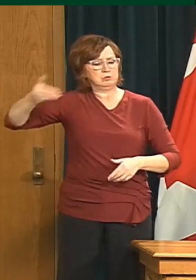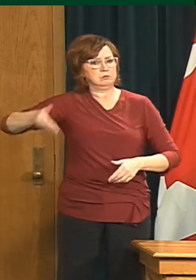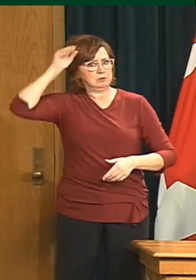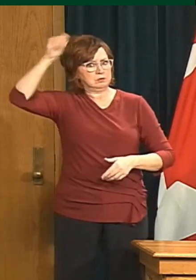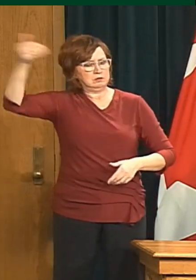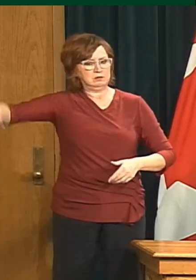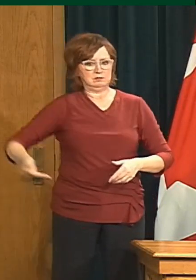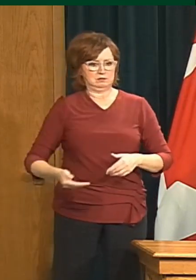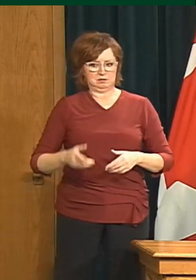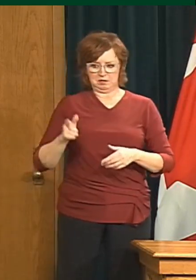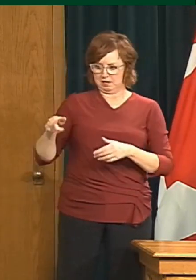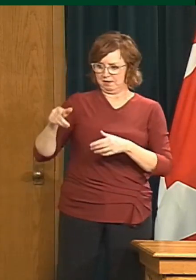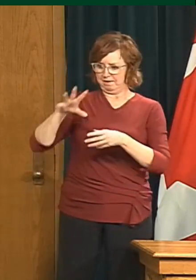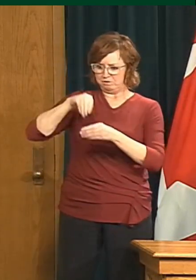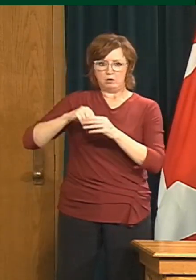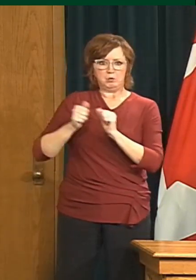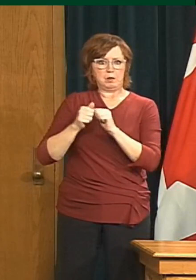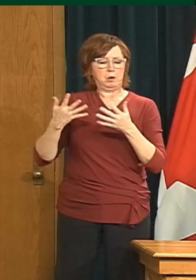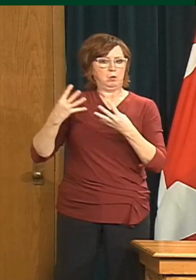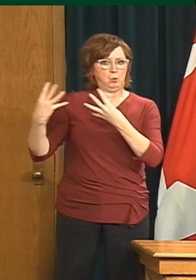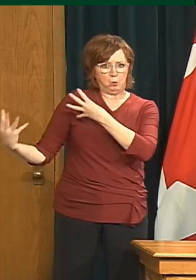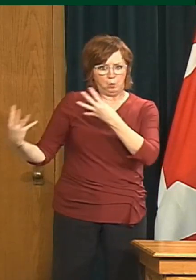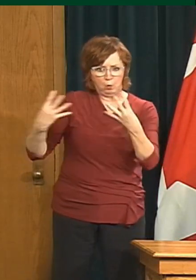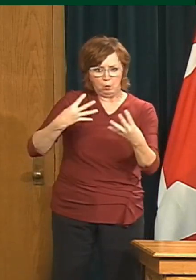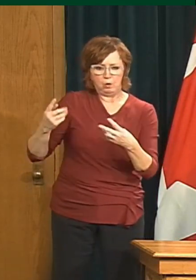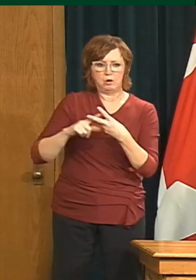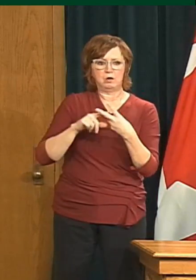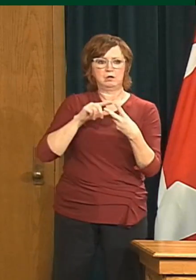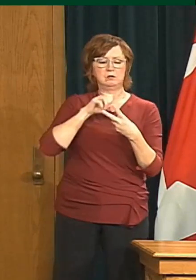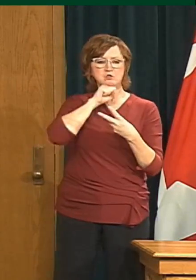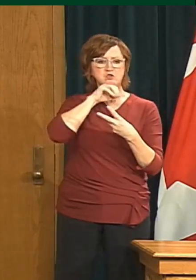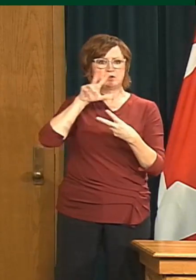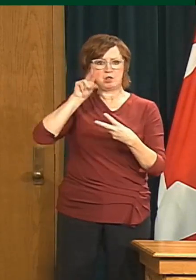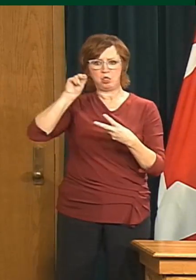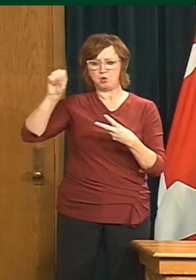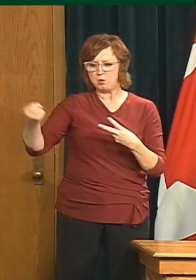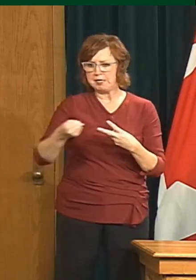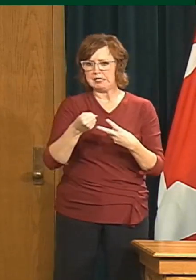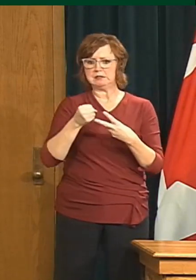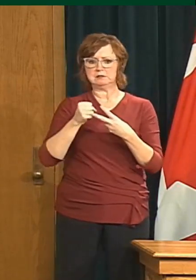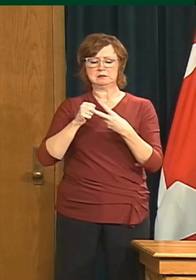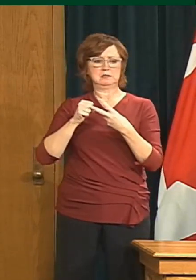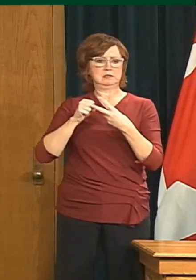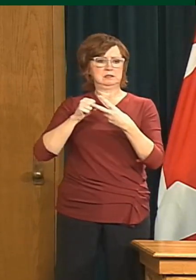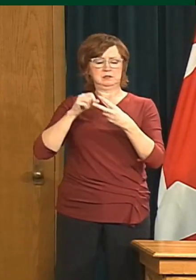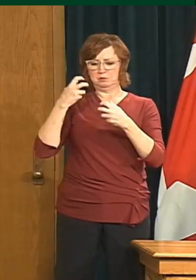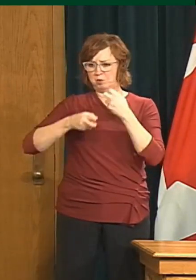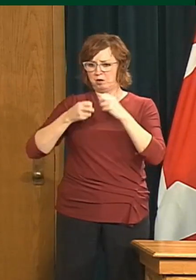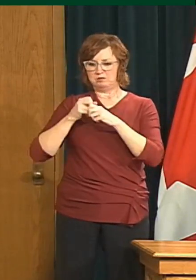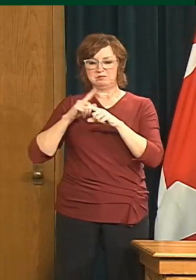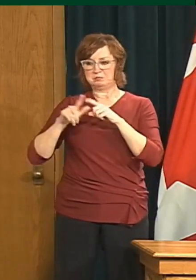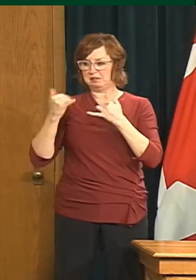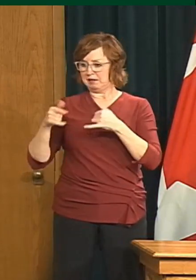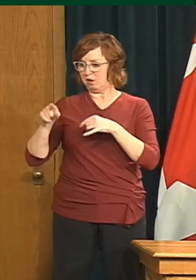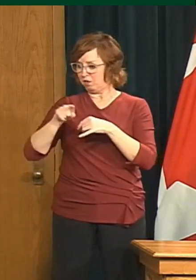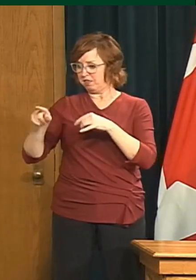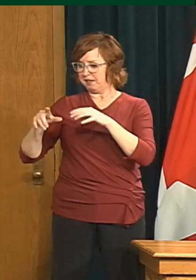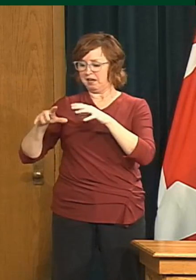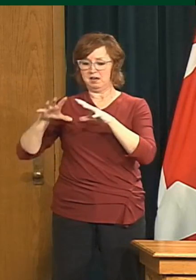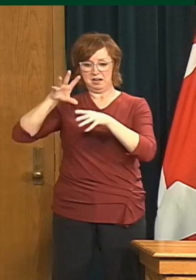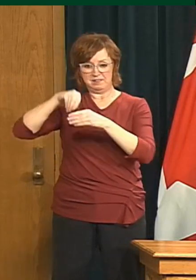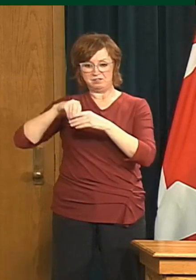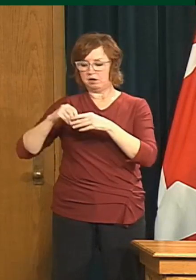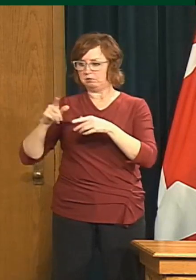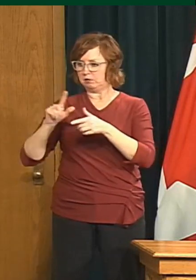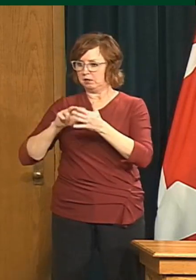fighting wars, literally, to ensure the freedom, the political freedom and the freedom that we have in our communities. But it